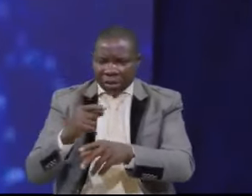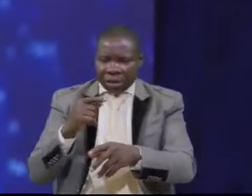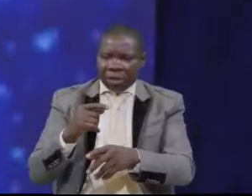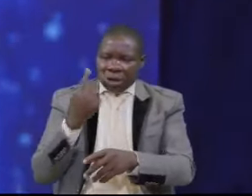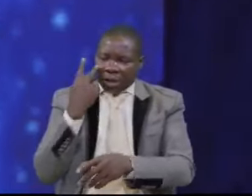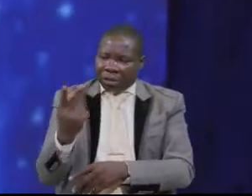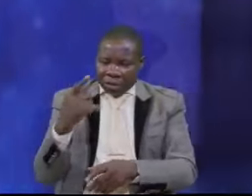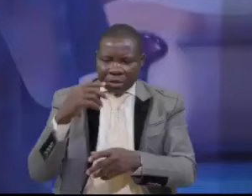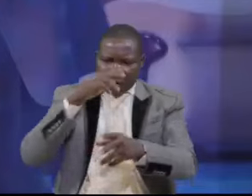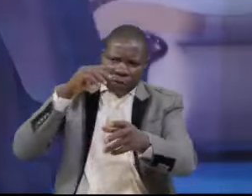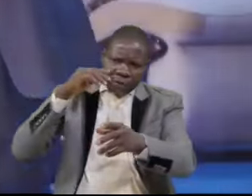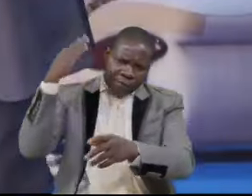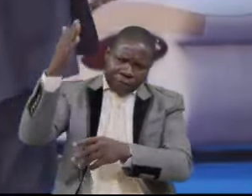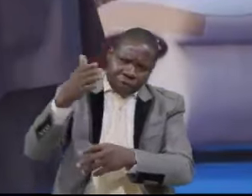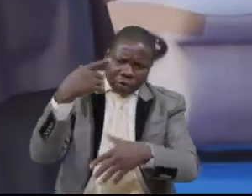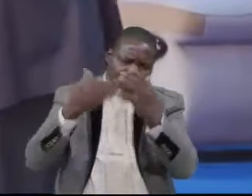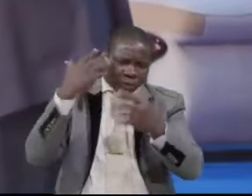said, afterwards